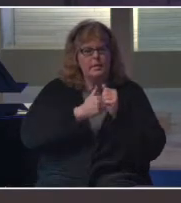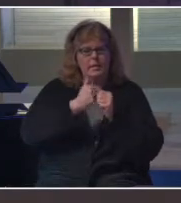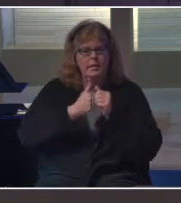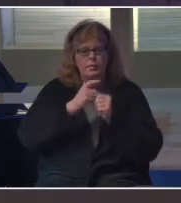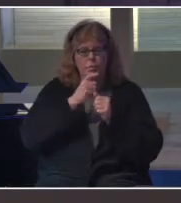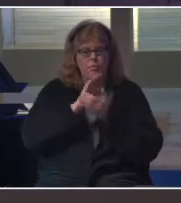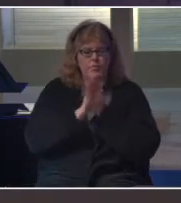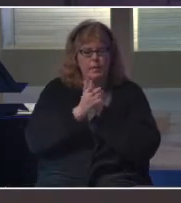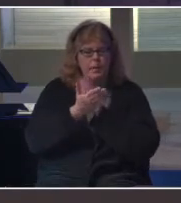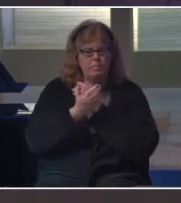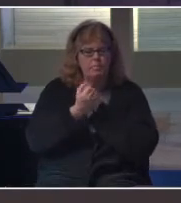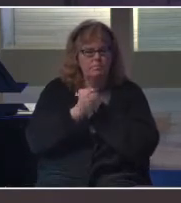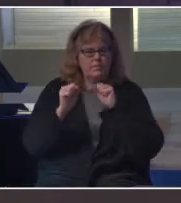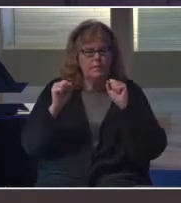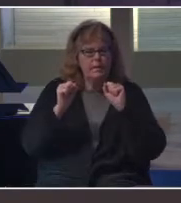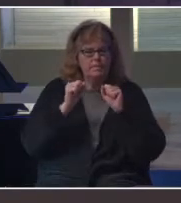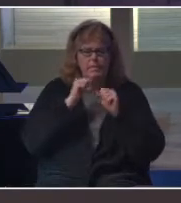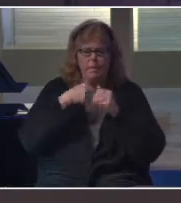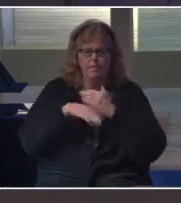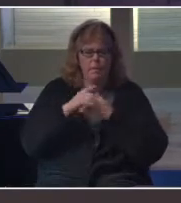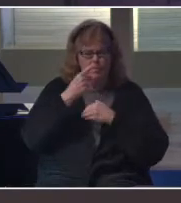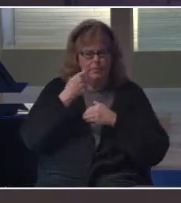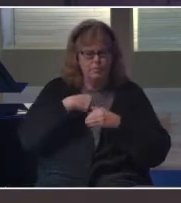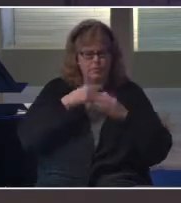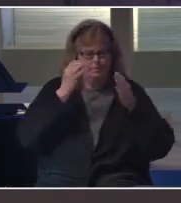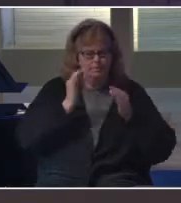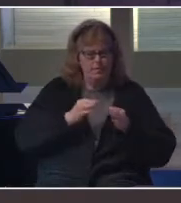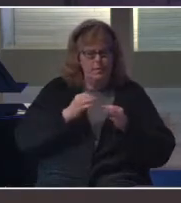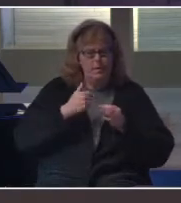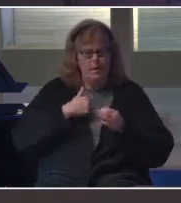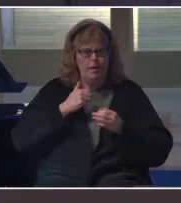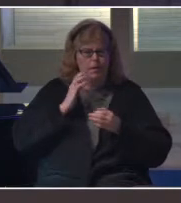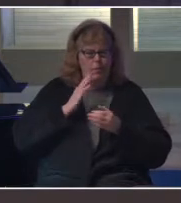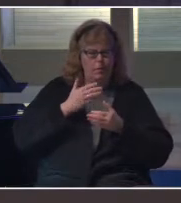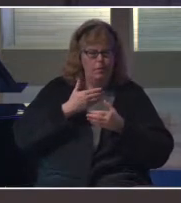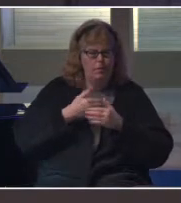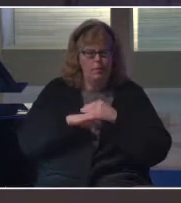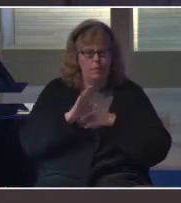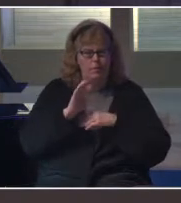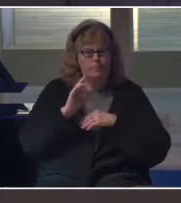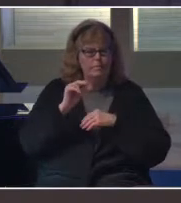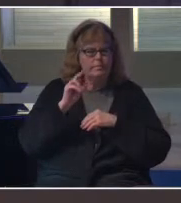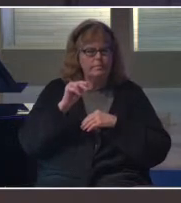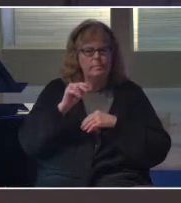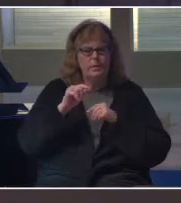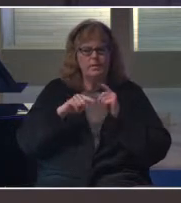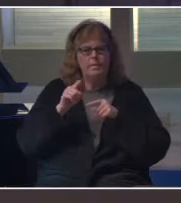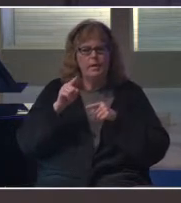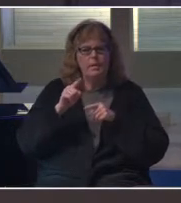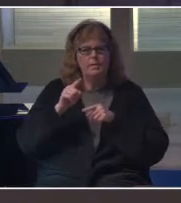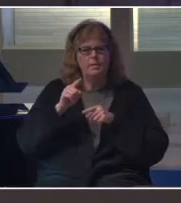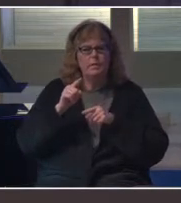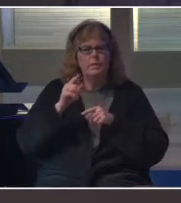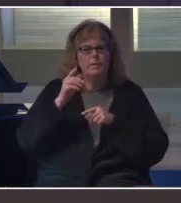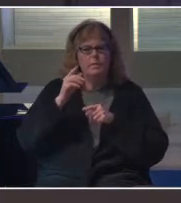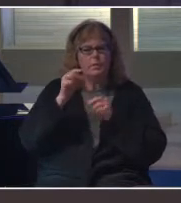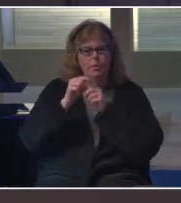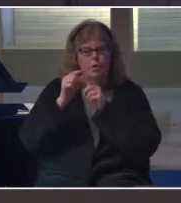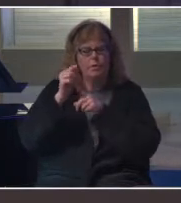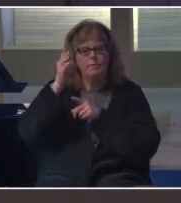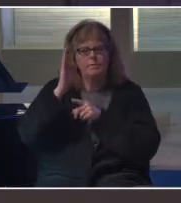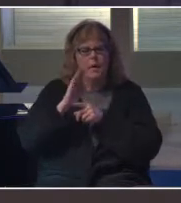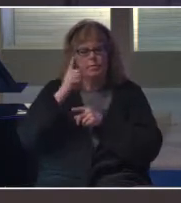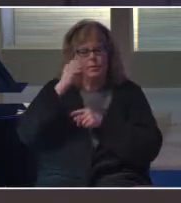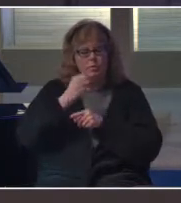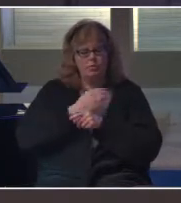come to faith have not been born because we made a decision on our own behalf, but in fact it was the work of God. For by